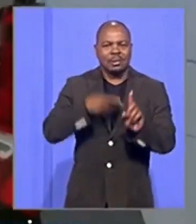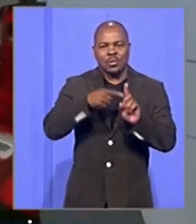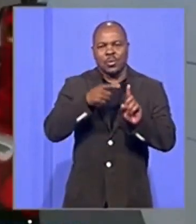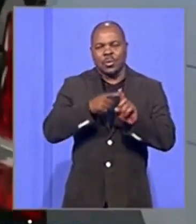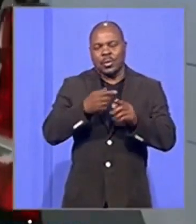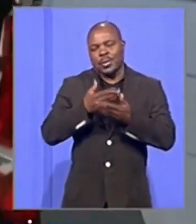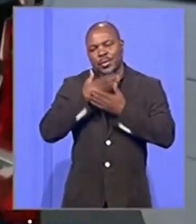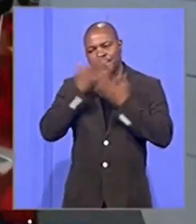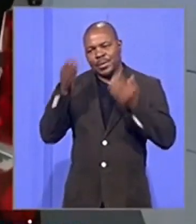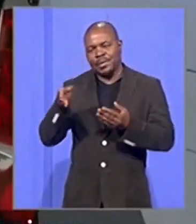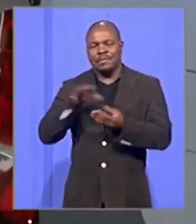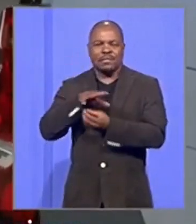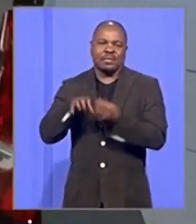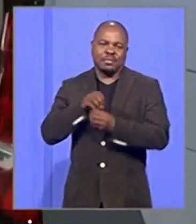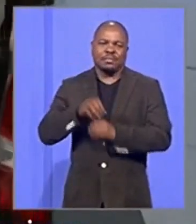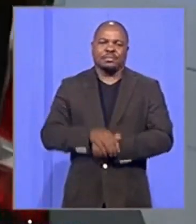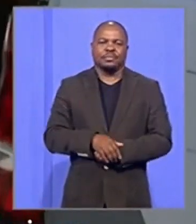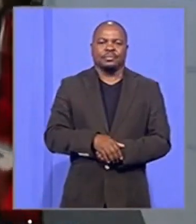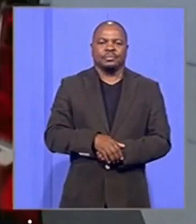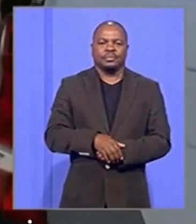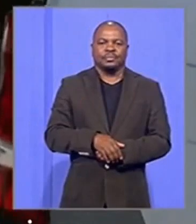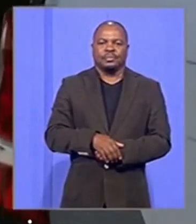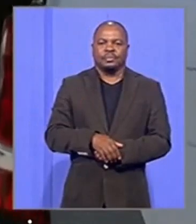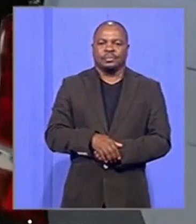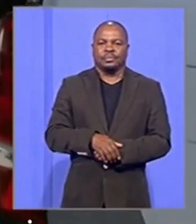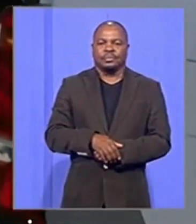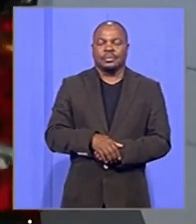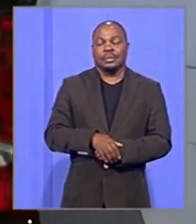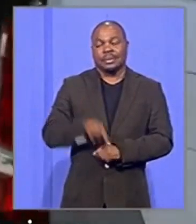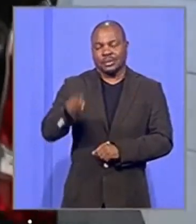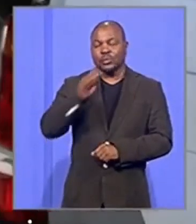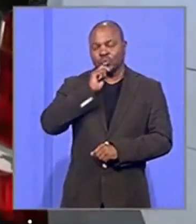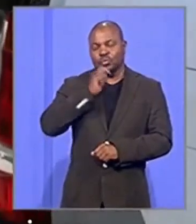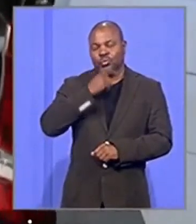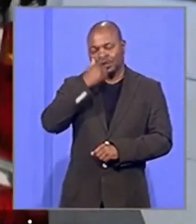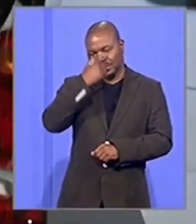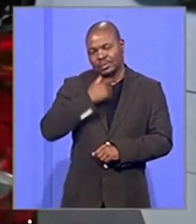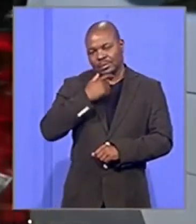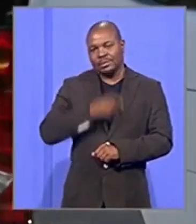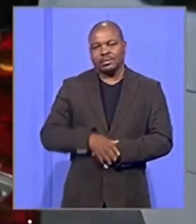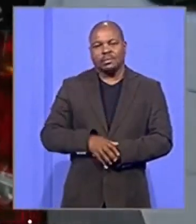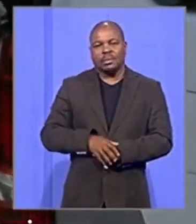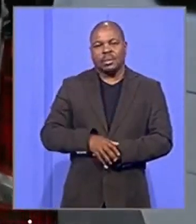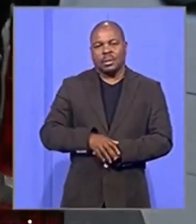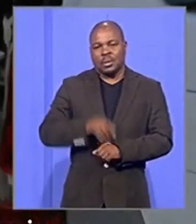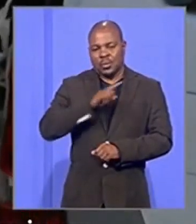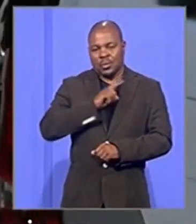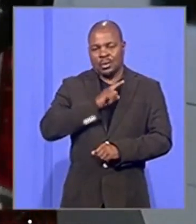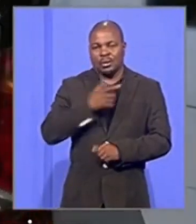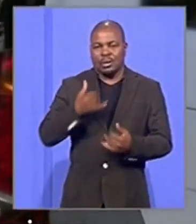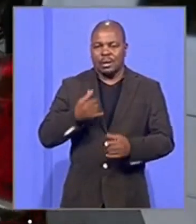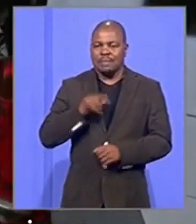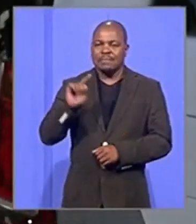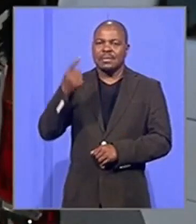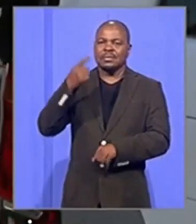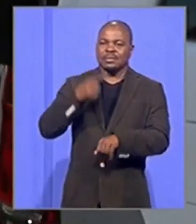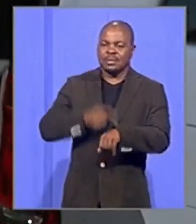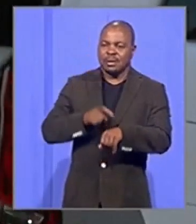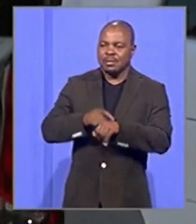this time around, she's not going to be around. It will be a sad one. It will be a sad Christmas. It is indeed the first Christmas that